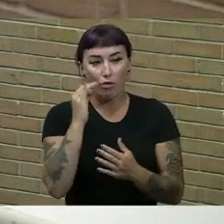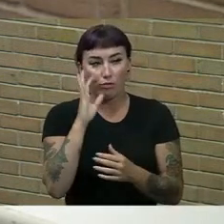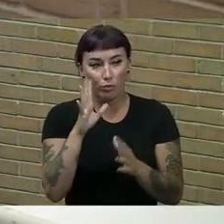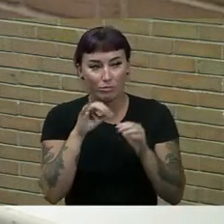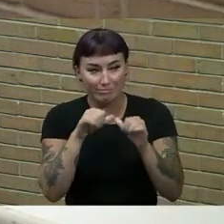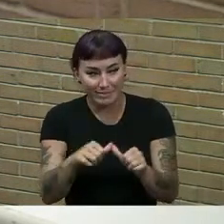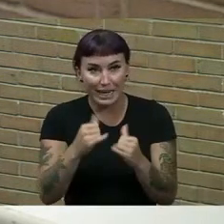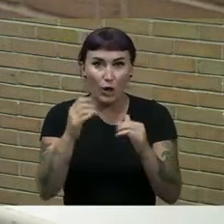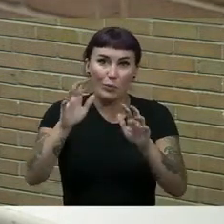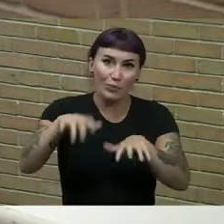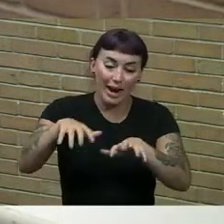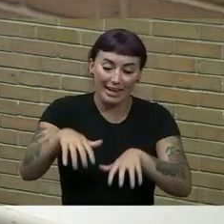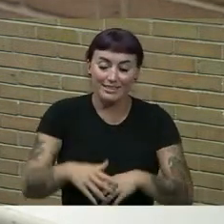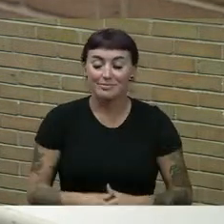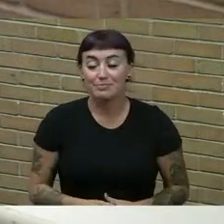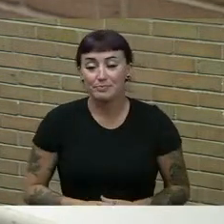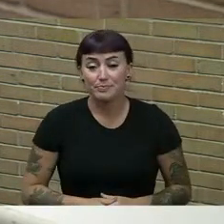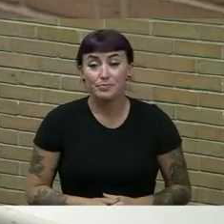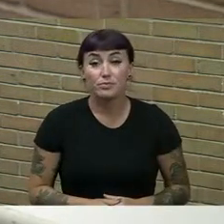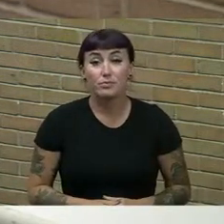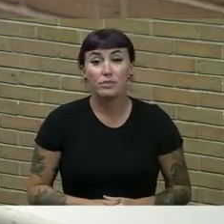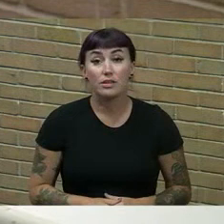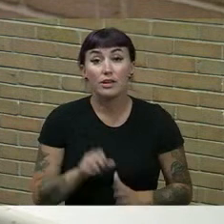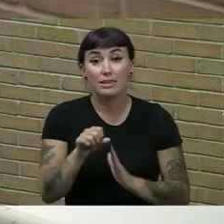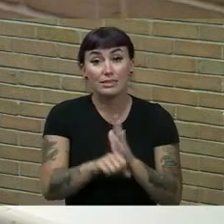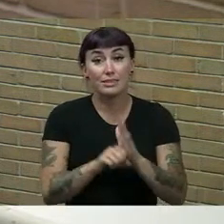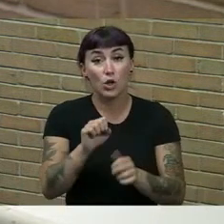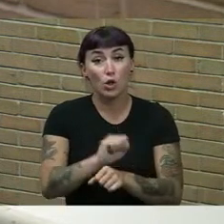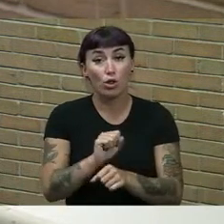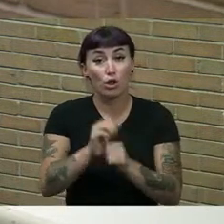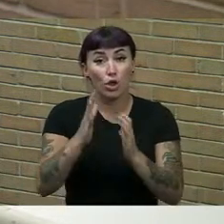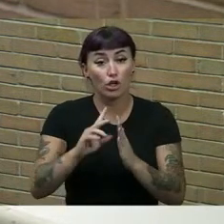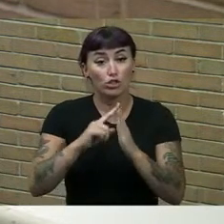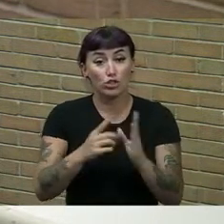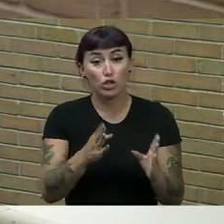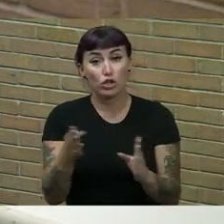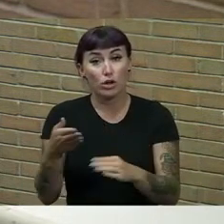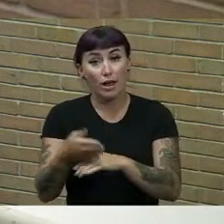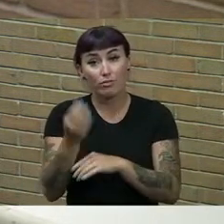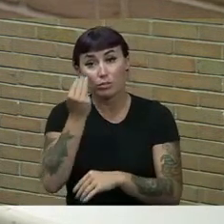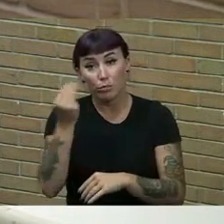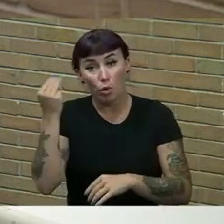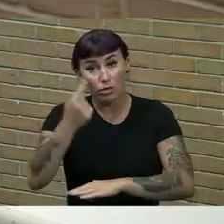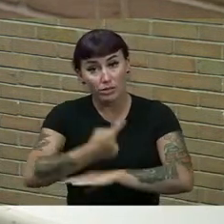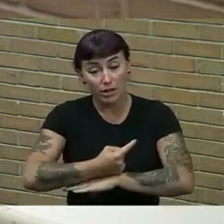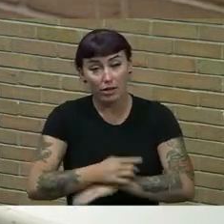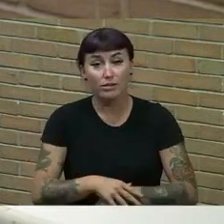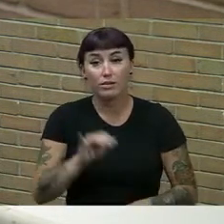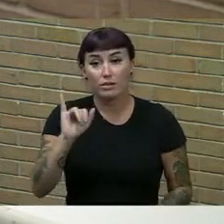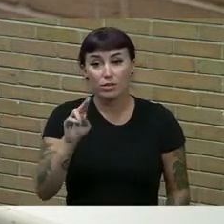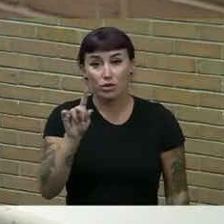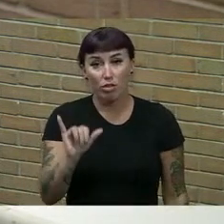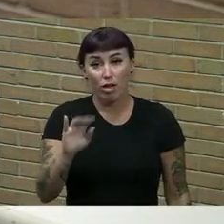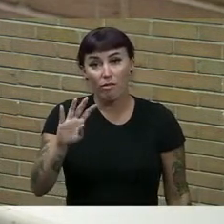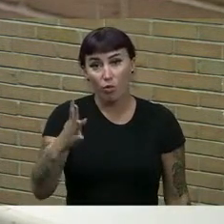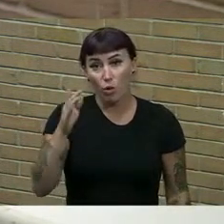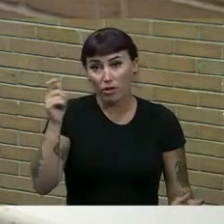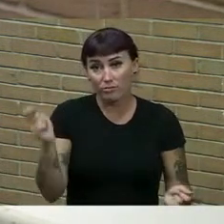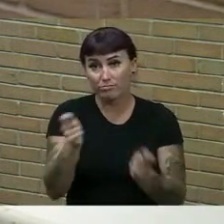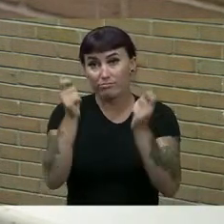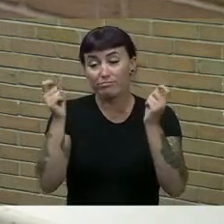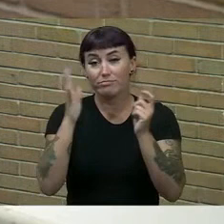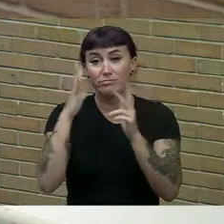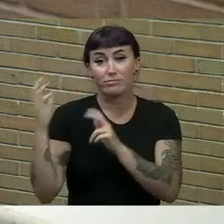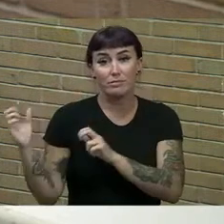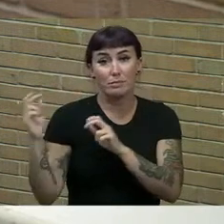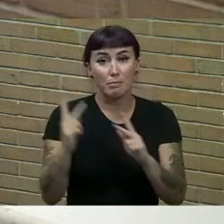with the rain. Our seasonal laborers started shifts right after Memorial Day. Our July 4th celebration is